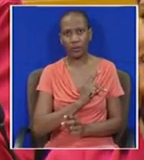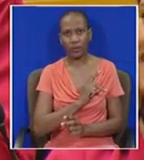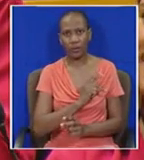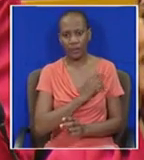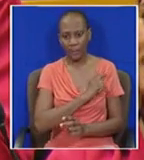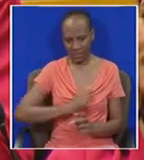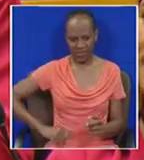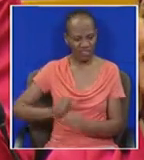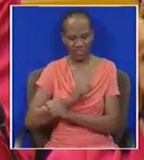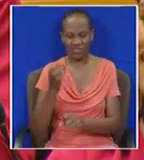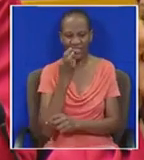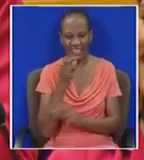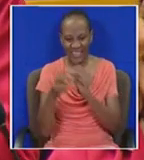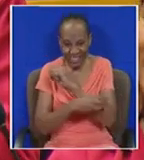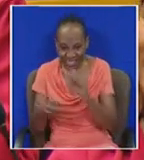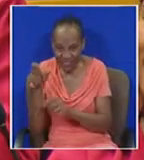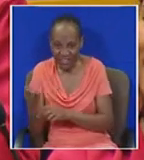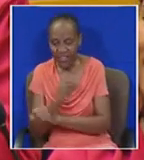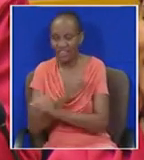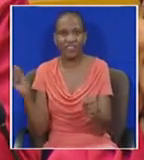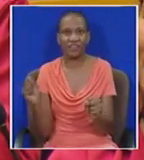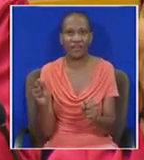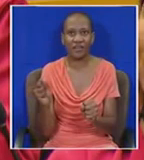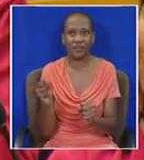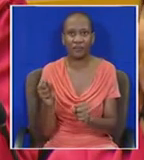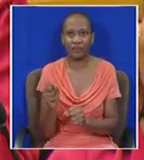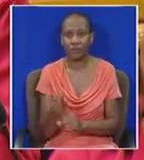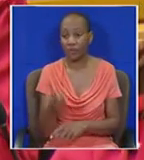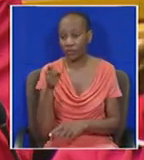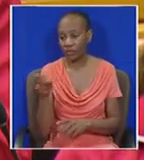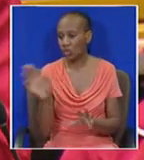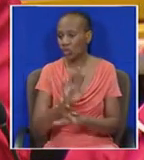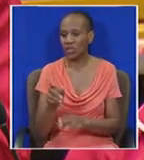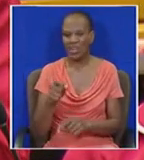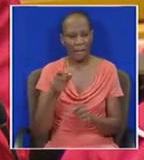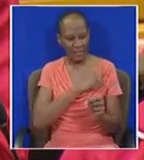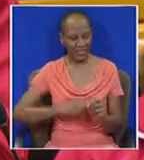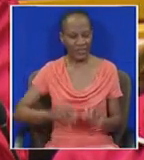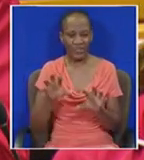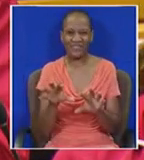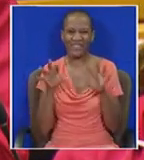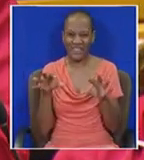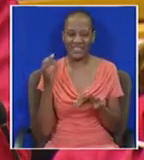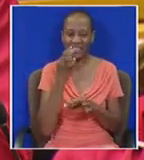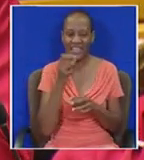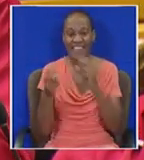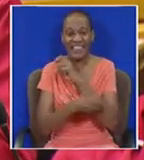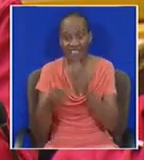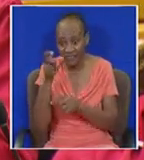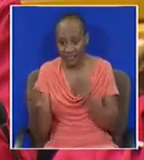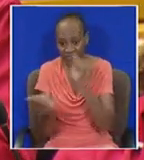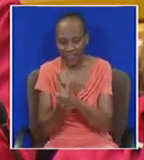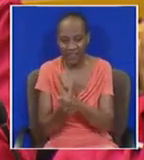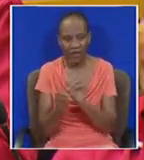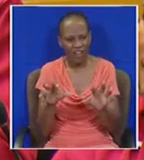Mawabanji. No, Amasela Mawabanji. Honorable He Member. deliberately jumped that line when he was reading his Honorable speech. Dozie. So